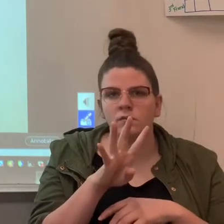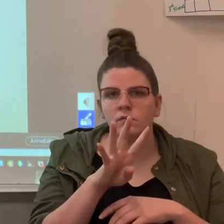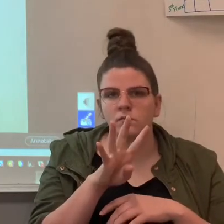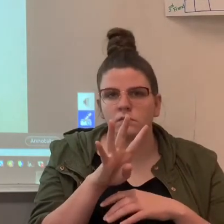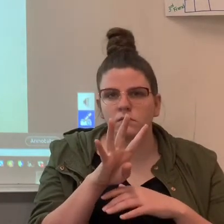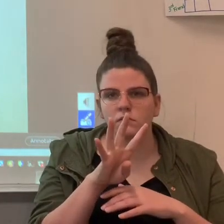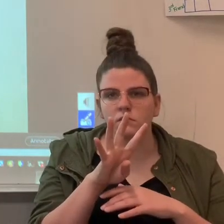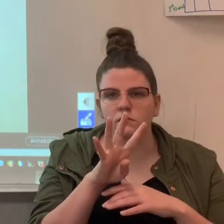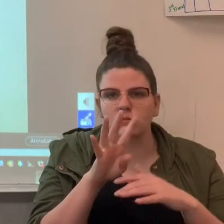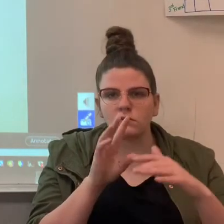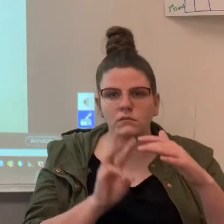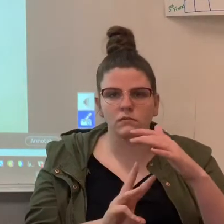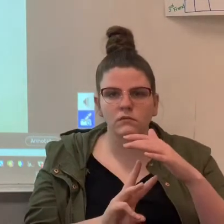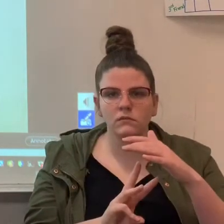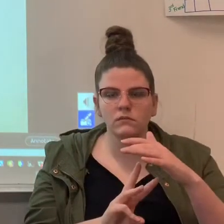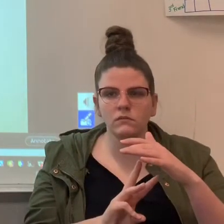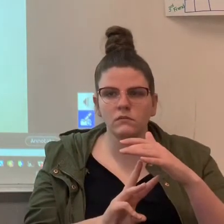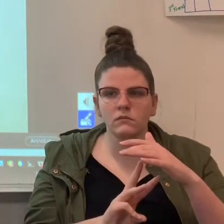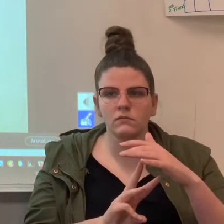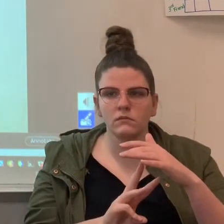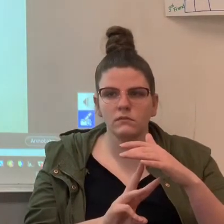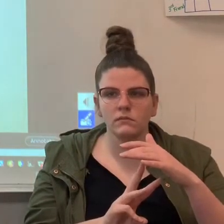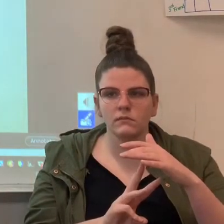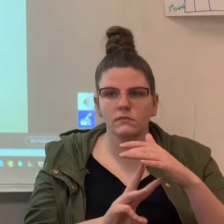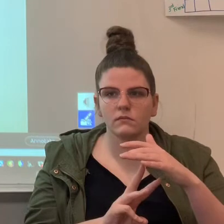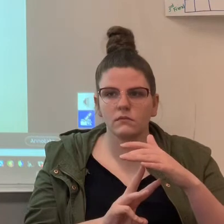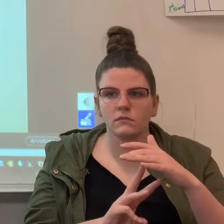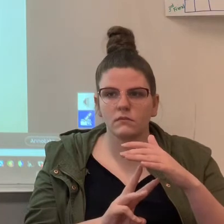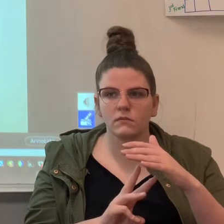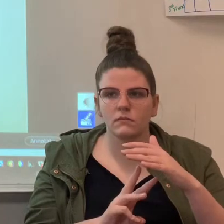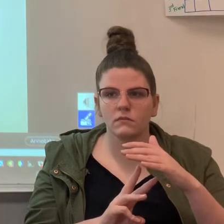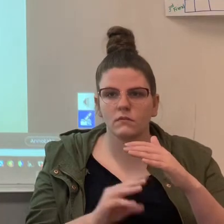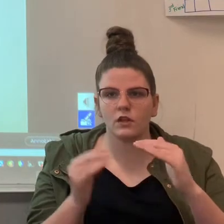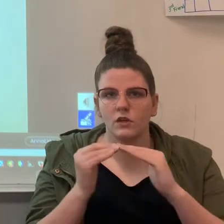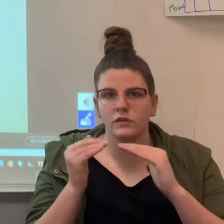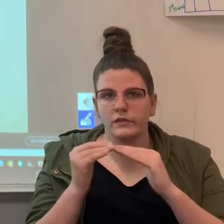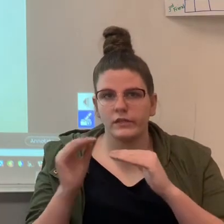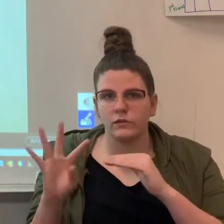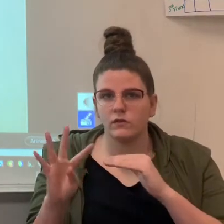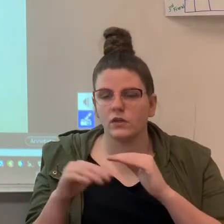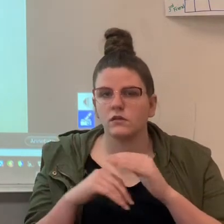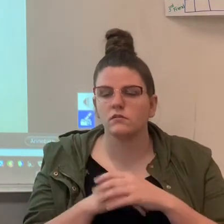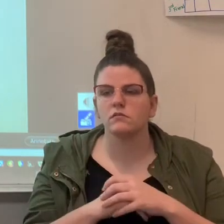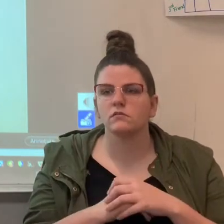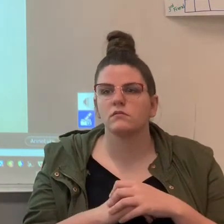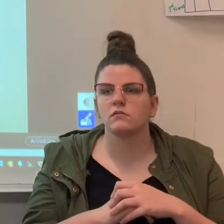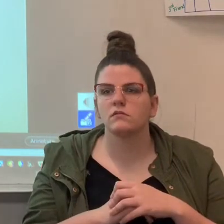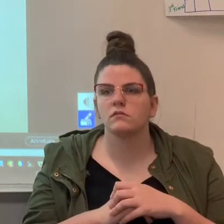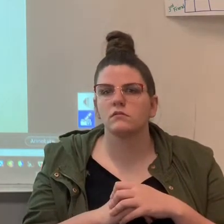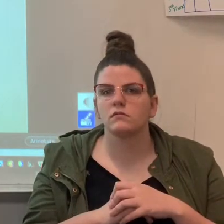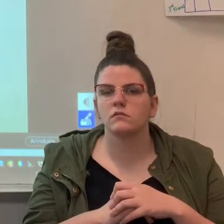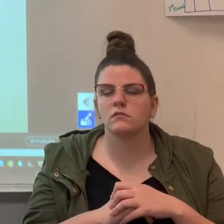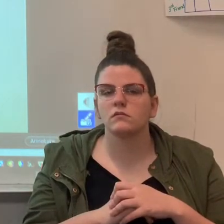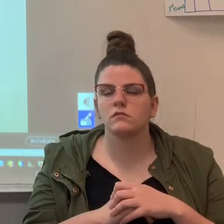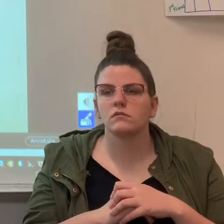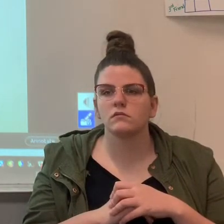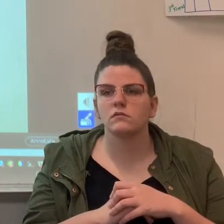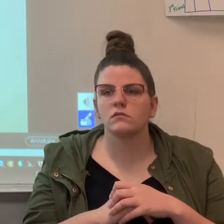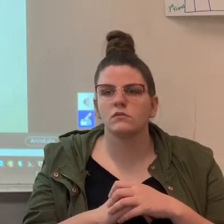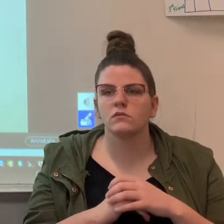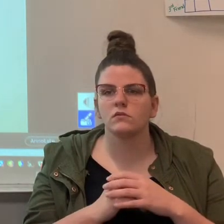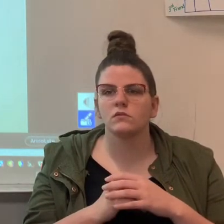over 6, which means 24 divided by 6, which equals 4. We put our 1, we have